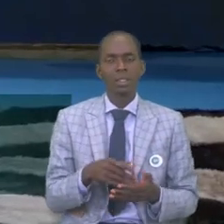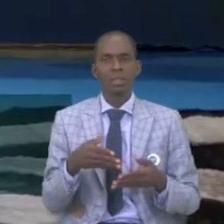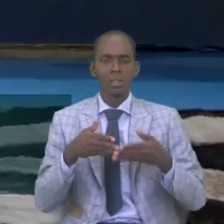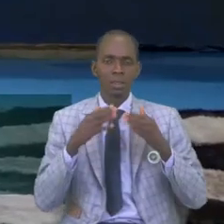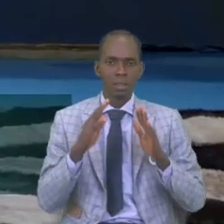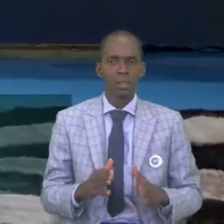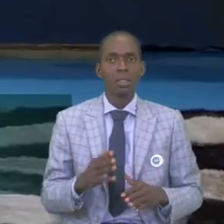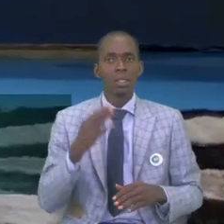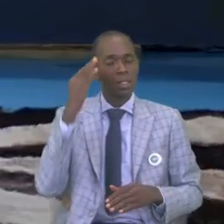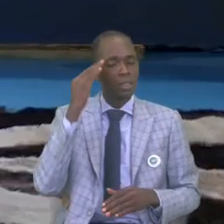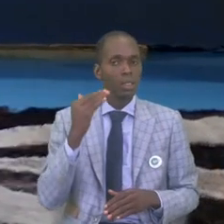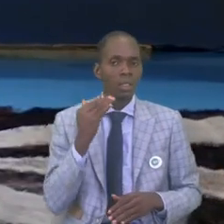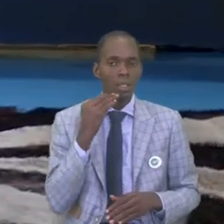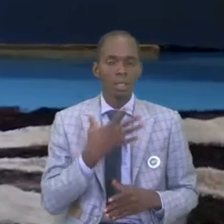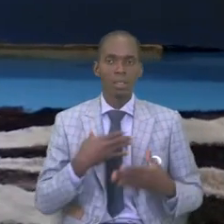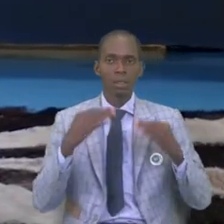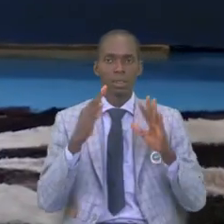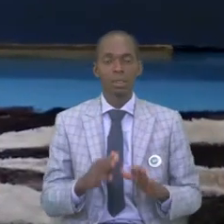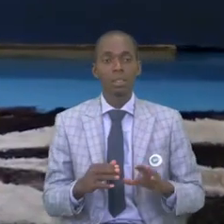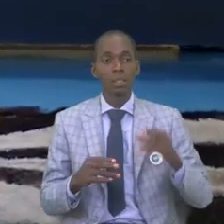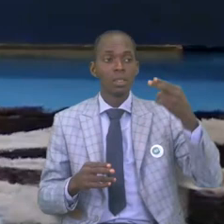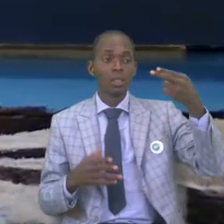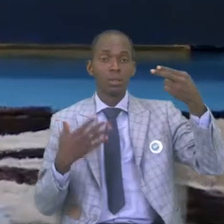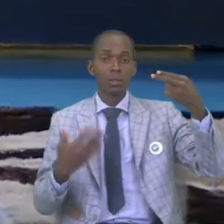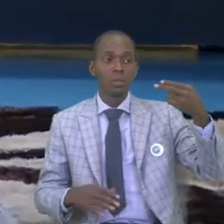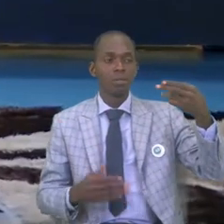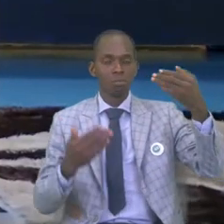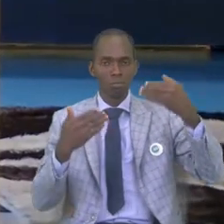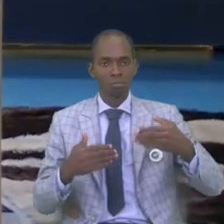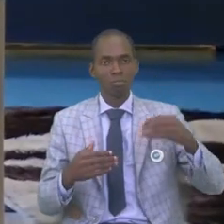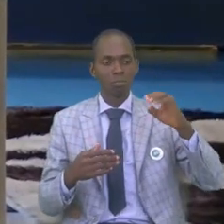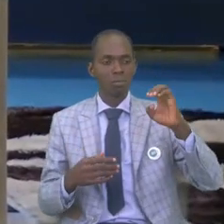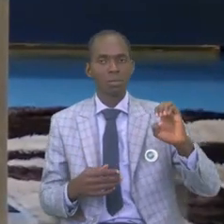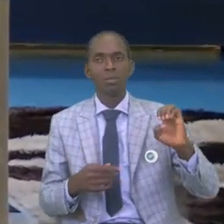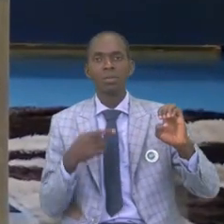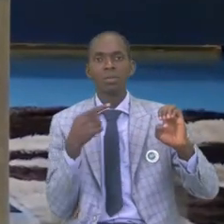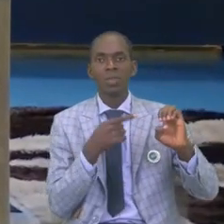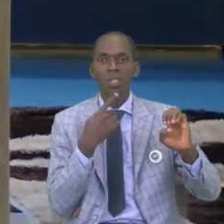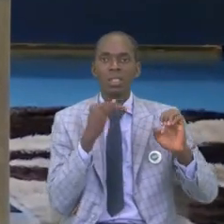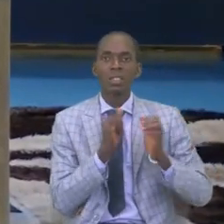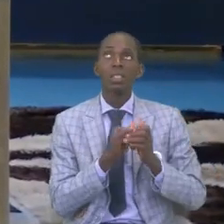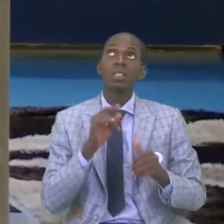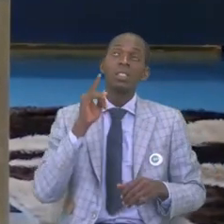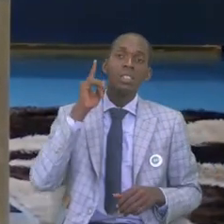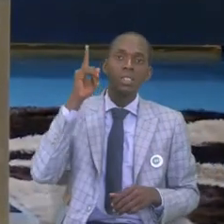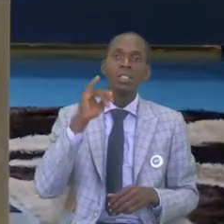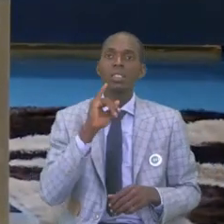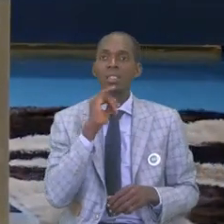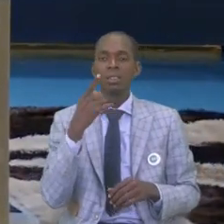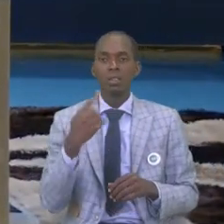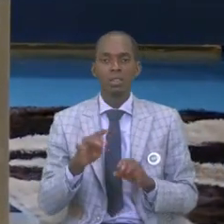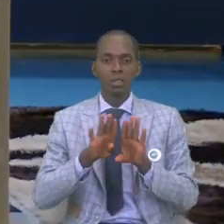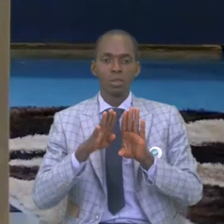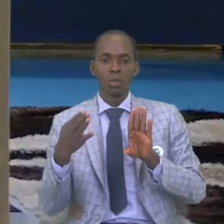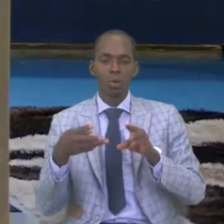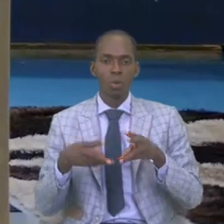the E there, the E, he himself said, he is the doorway by which we